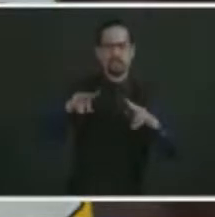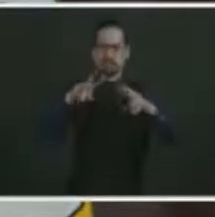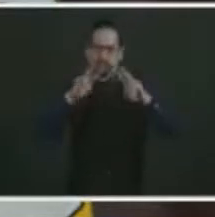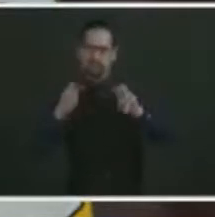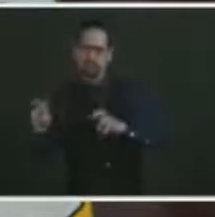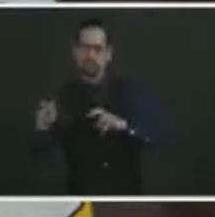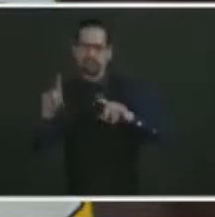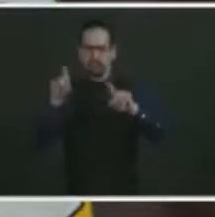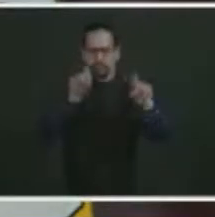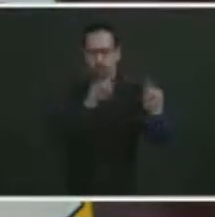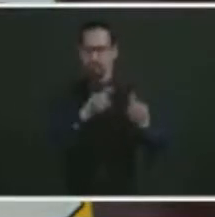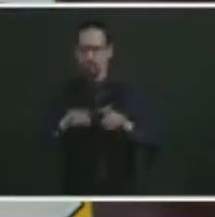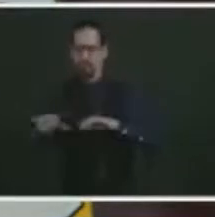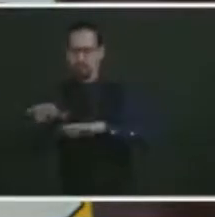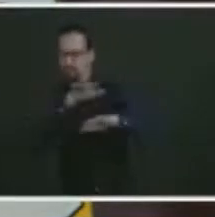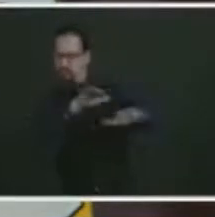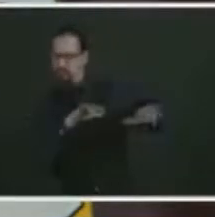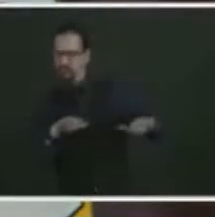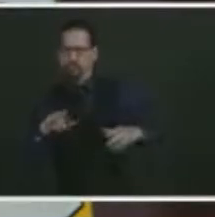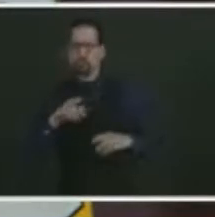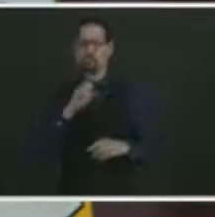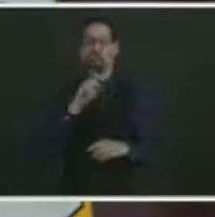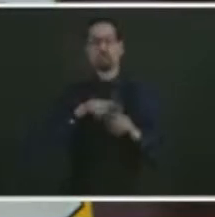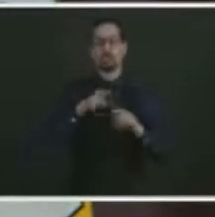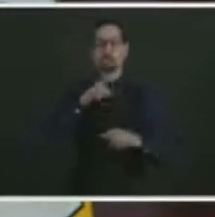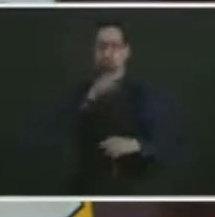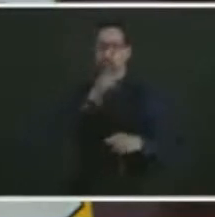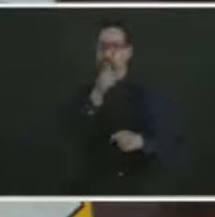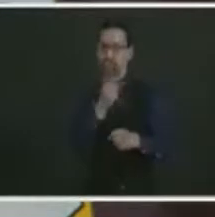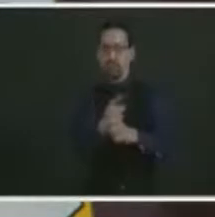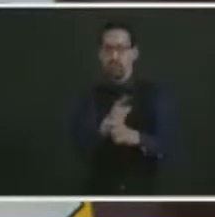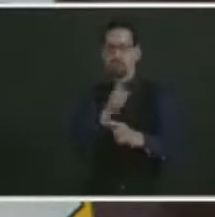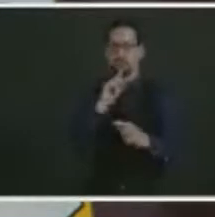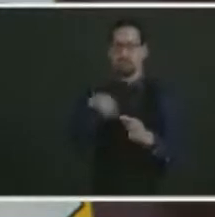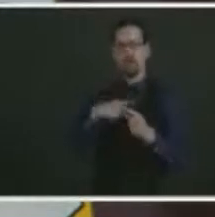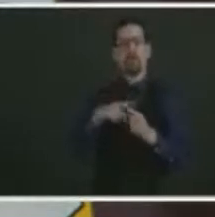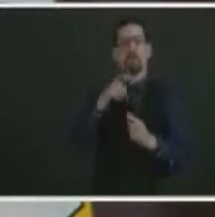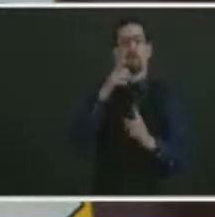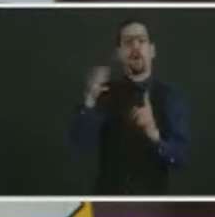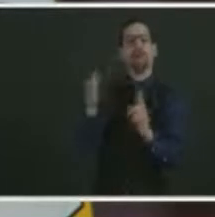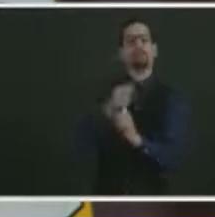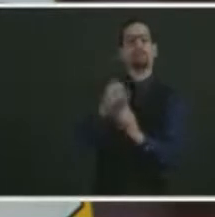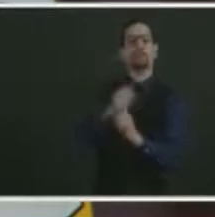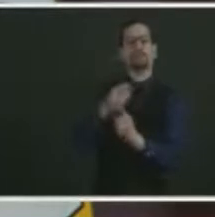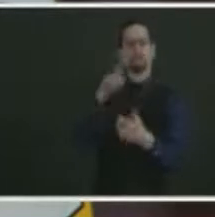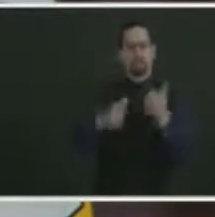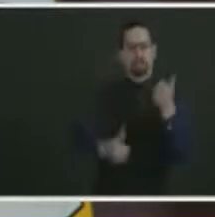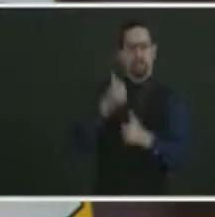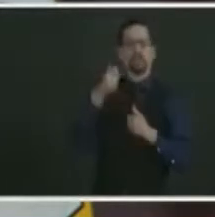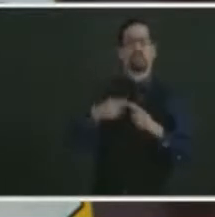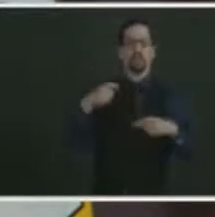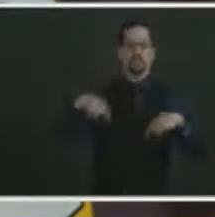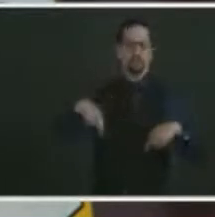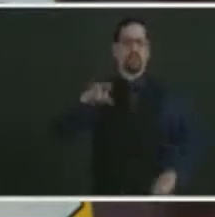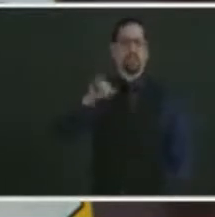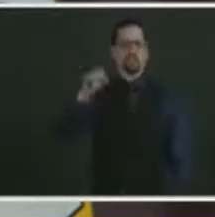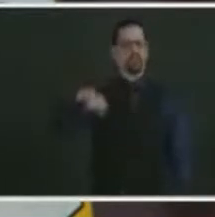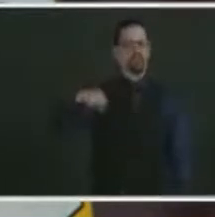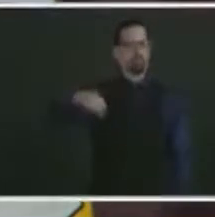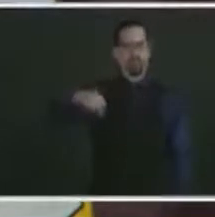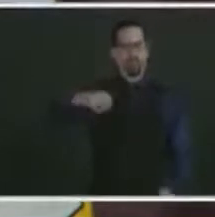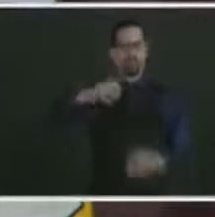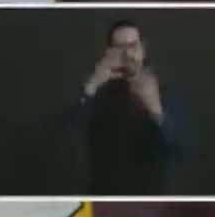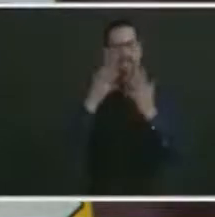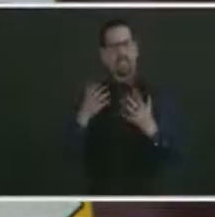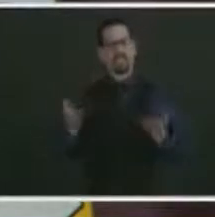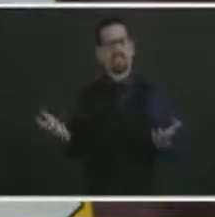You are correct, certainly, that the people who were arrested were predominantly Rhode Islanders. And very sadly, a lot of young